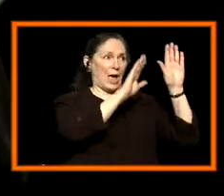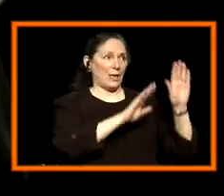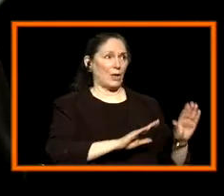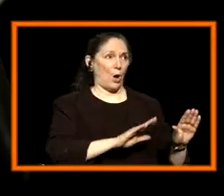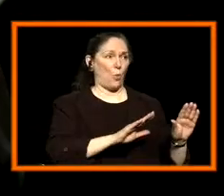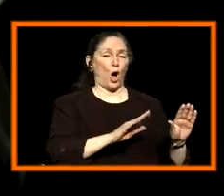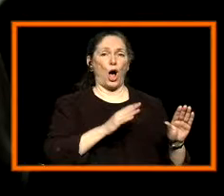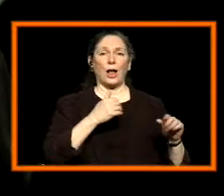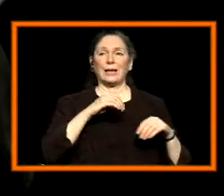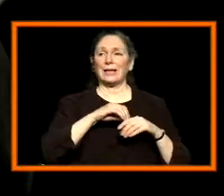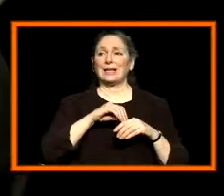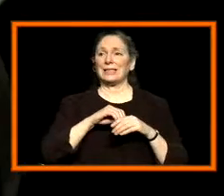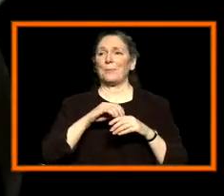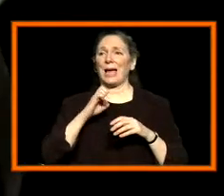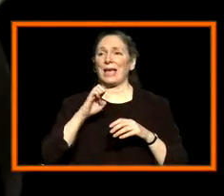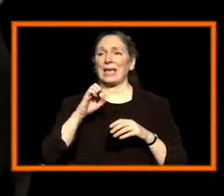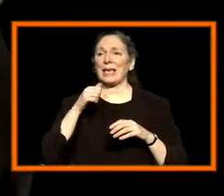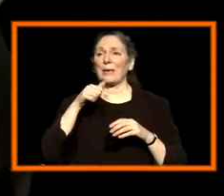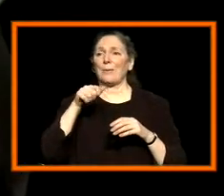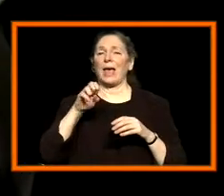a signature in my email,